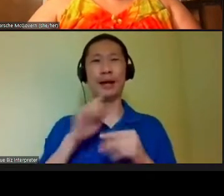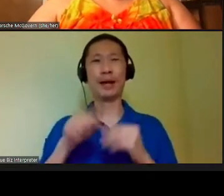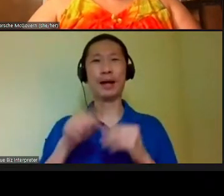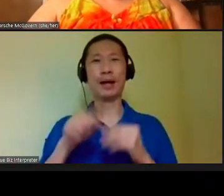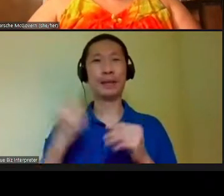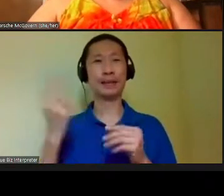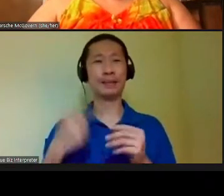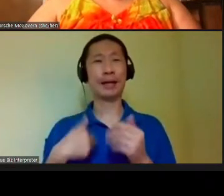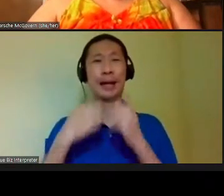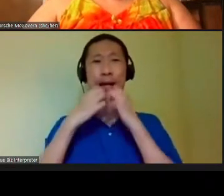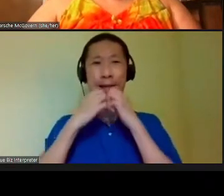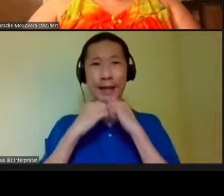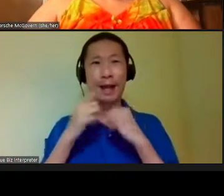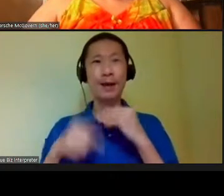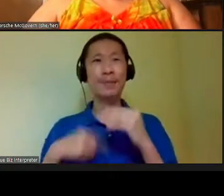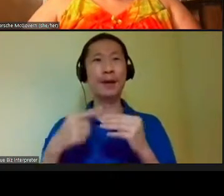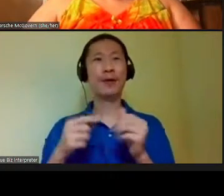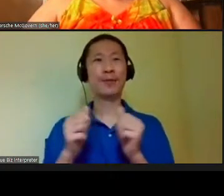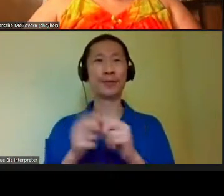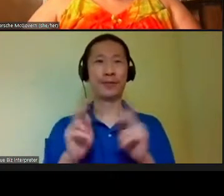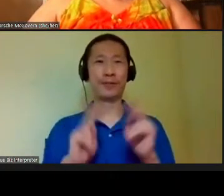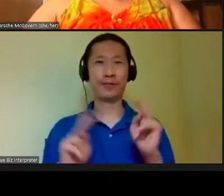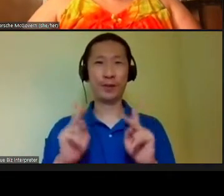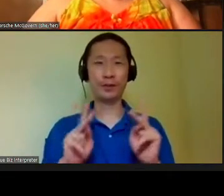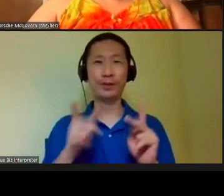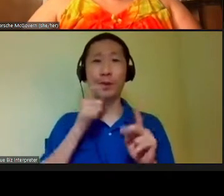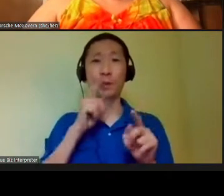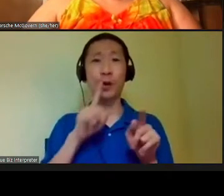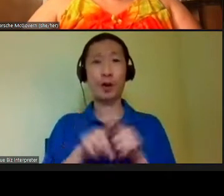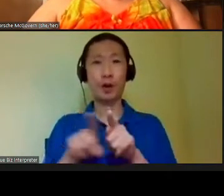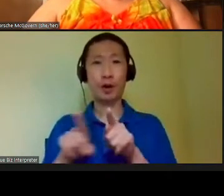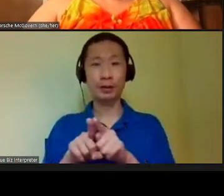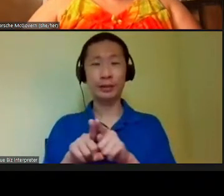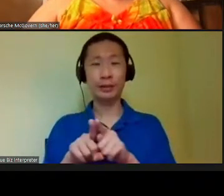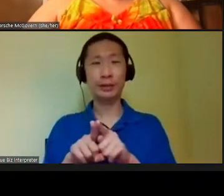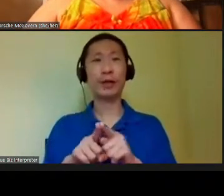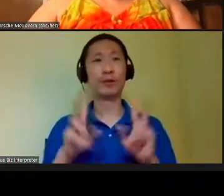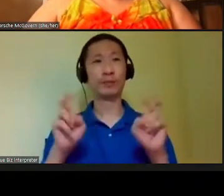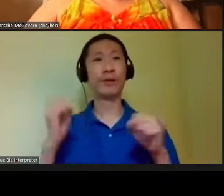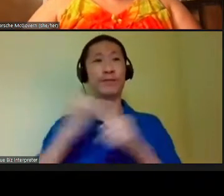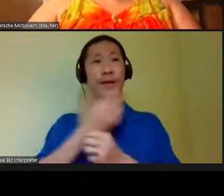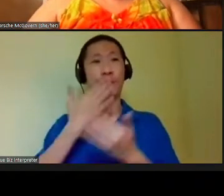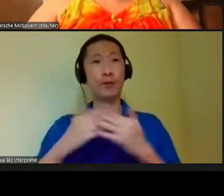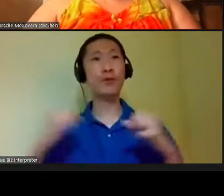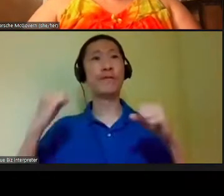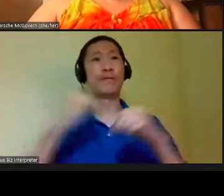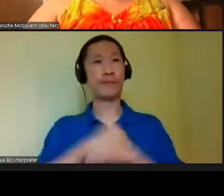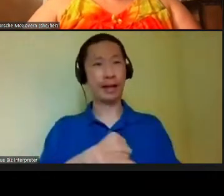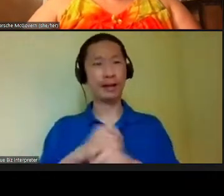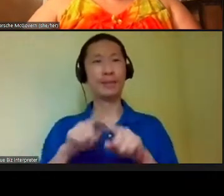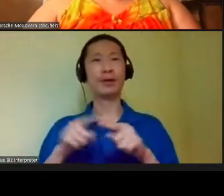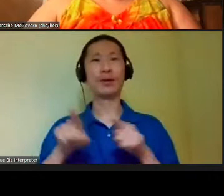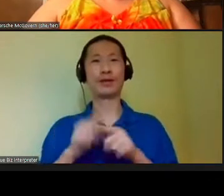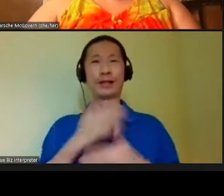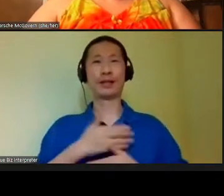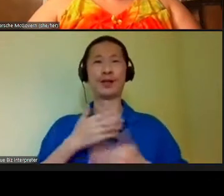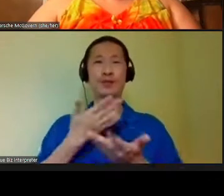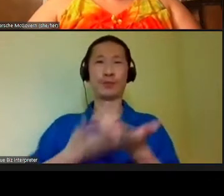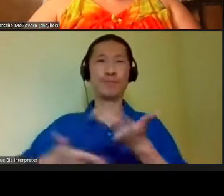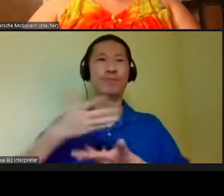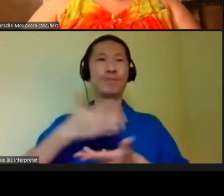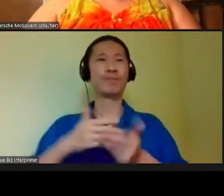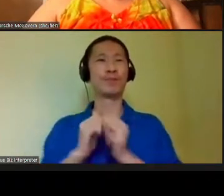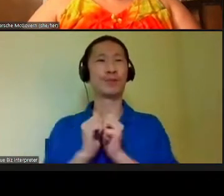care about, with folks who are also fighting the good fight, but also enjoy having a good time together.